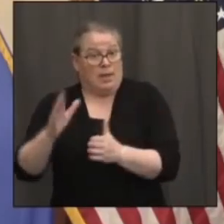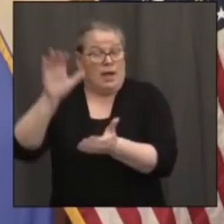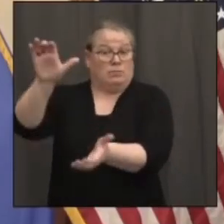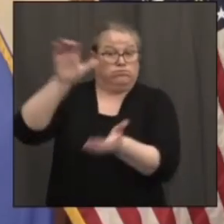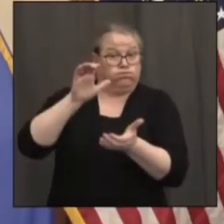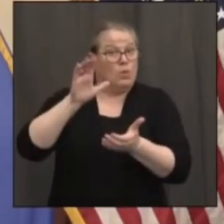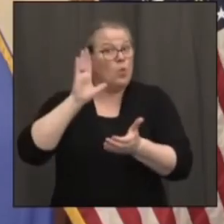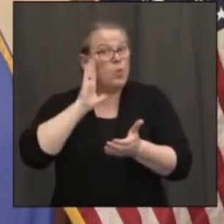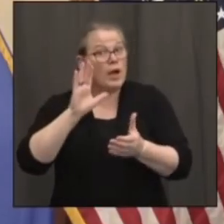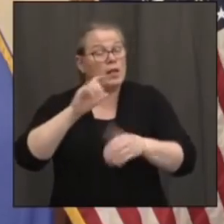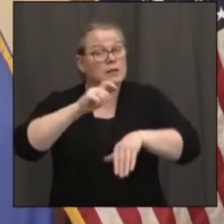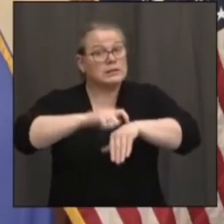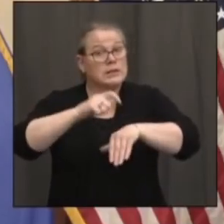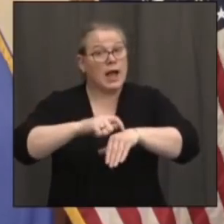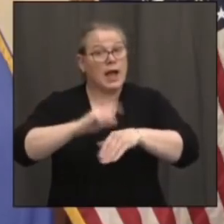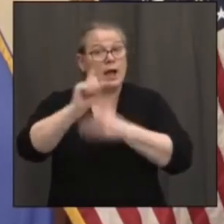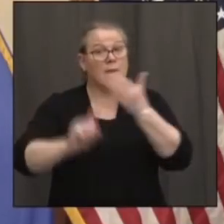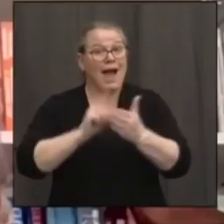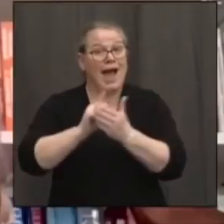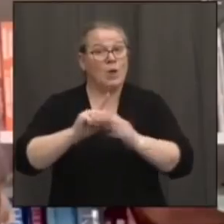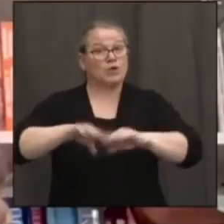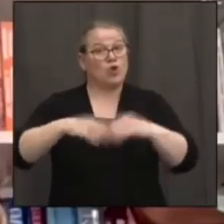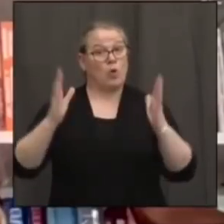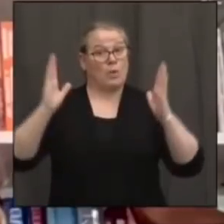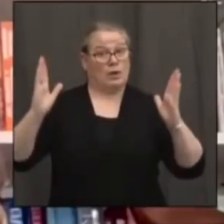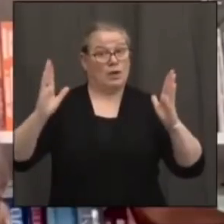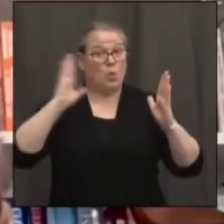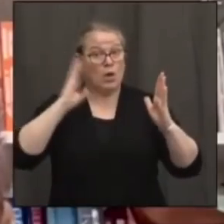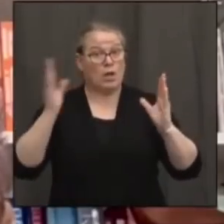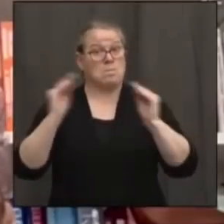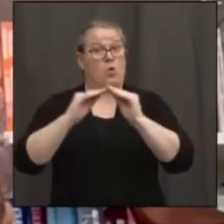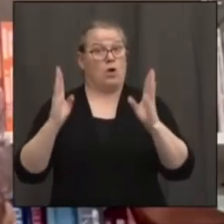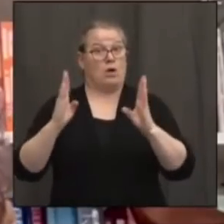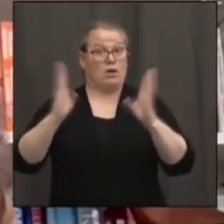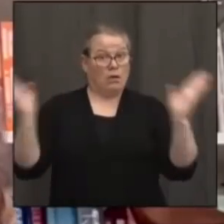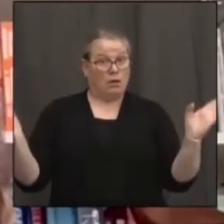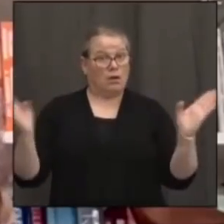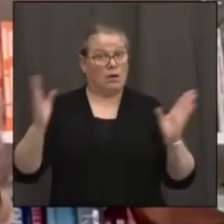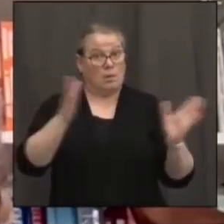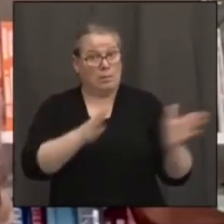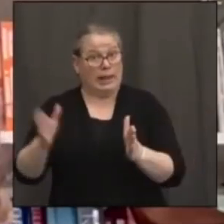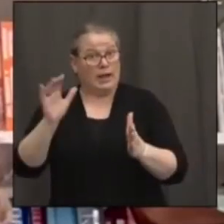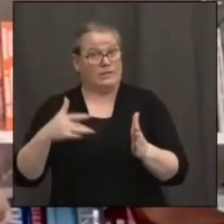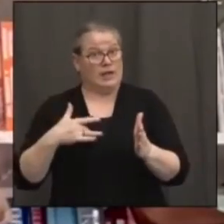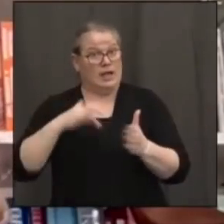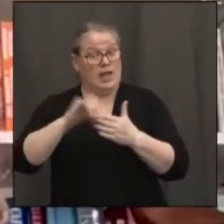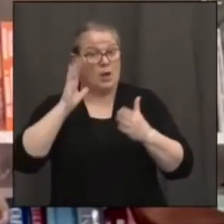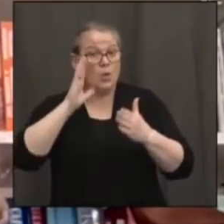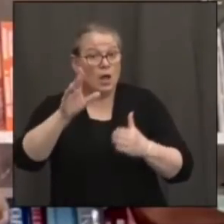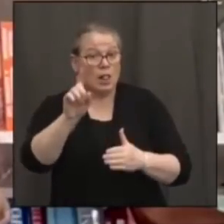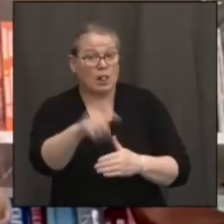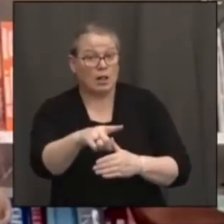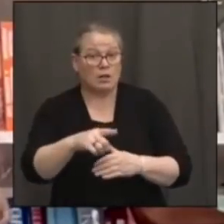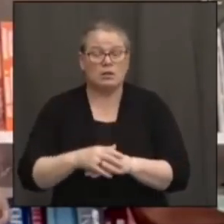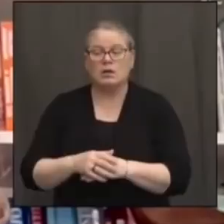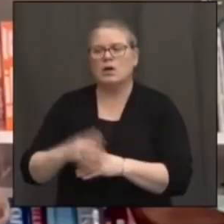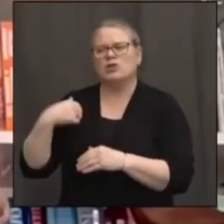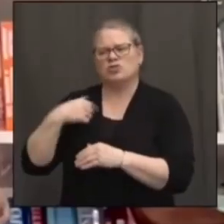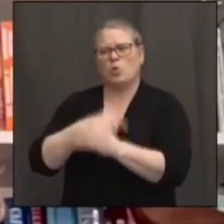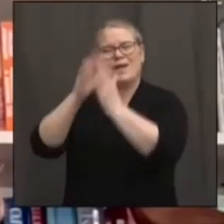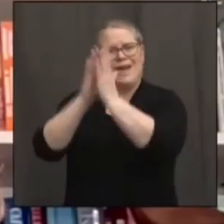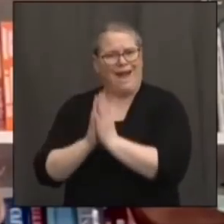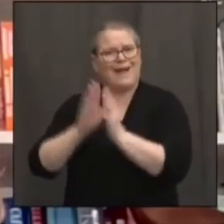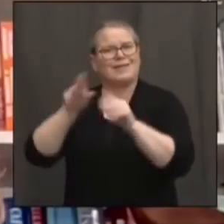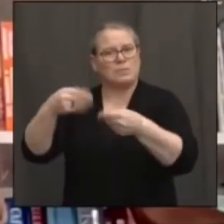We ask our providers to use all the doses they get within 9 days of receiving them. So we